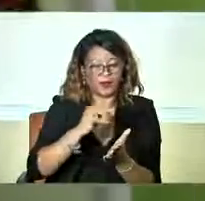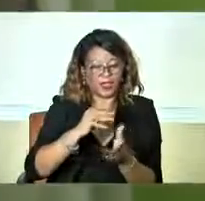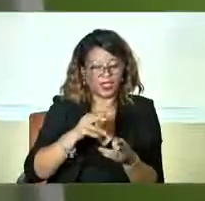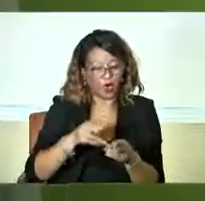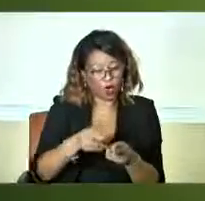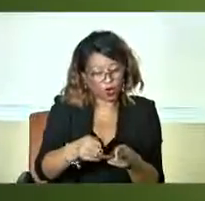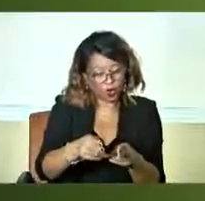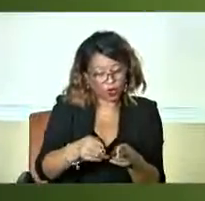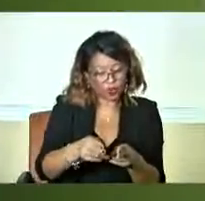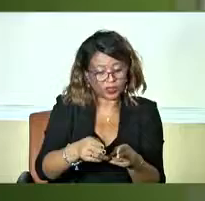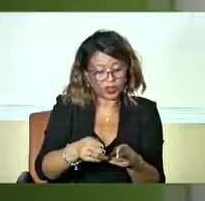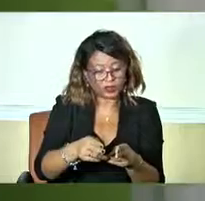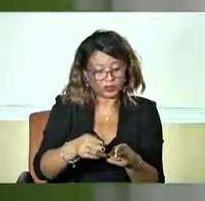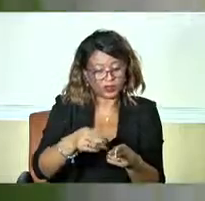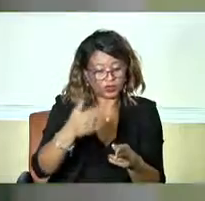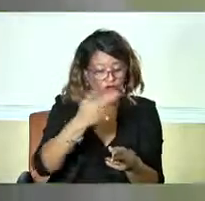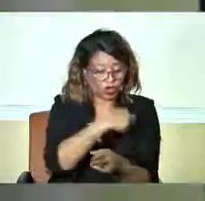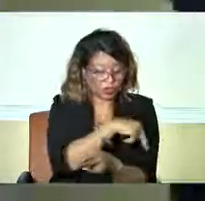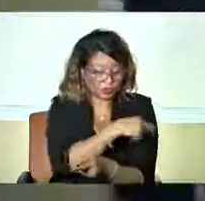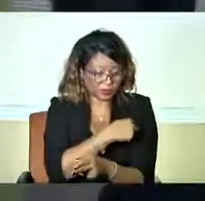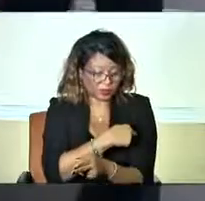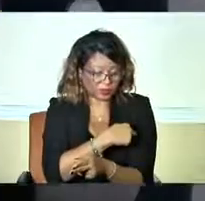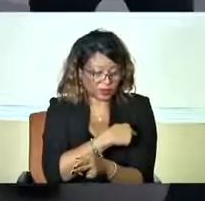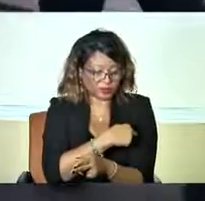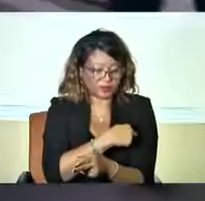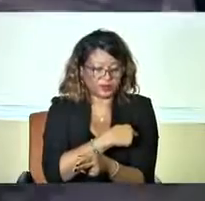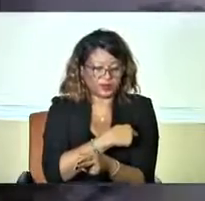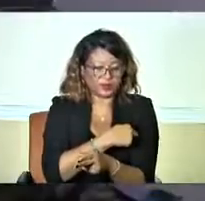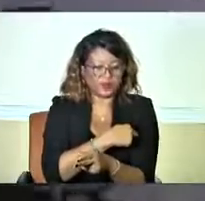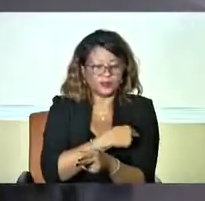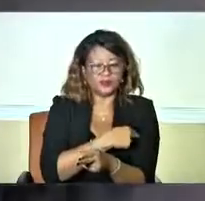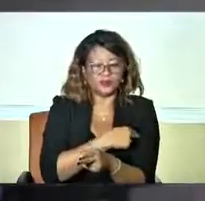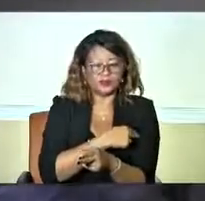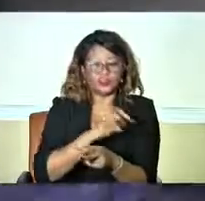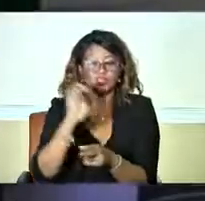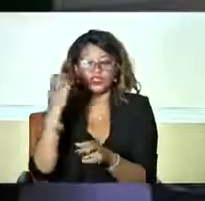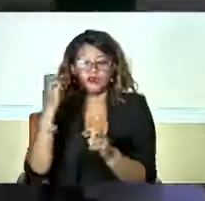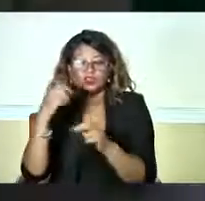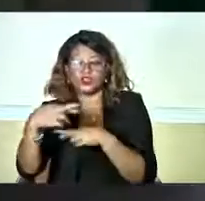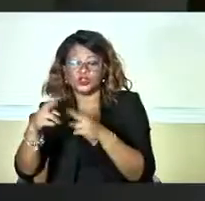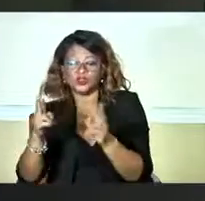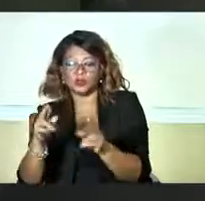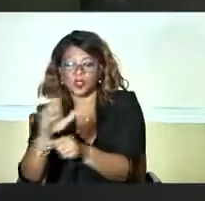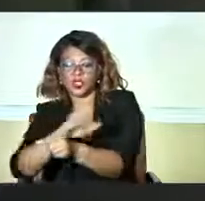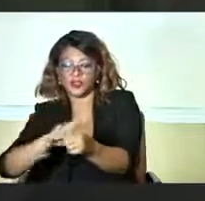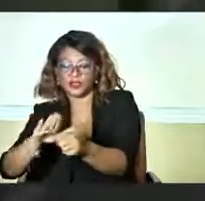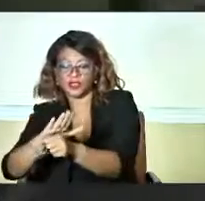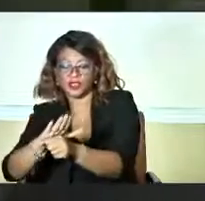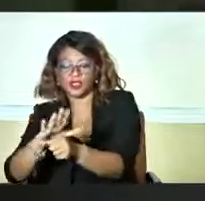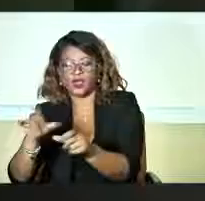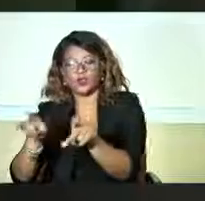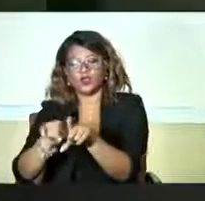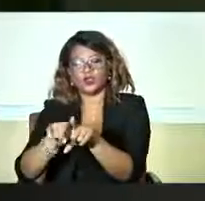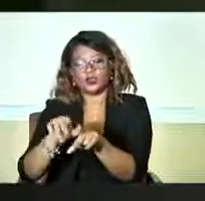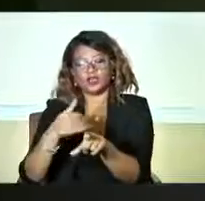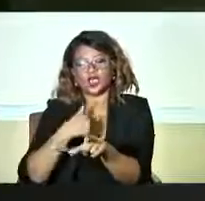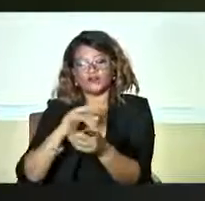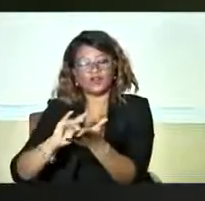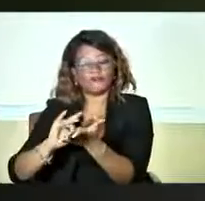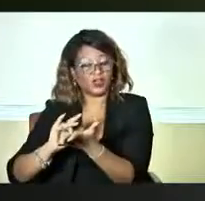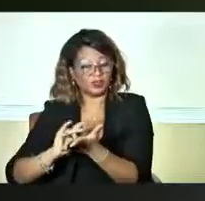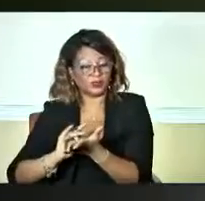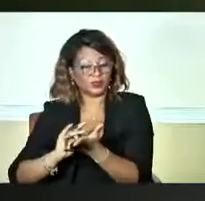the thoroughfare to our hospital that connects us back to the emergency room area. And we will also have our